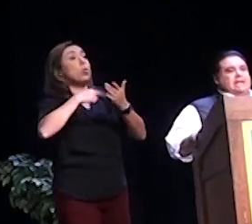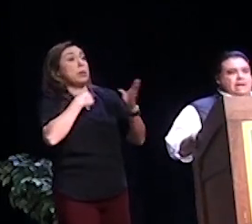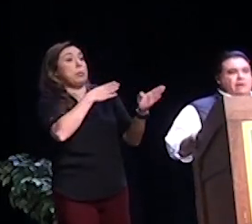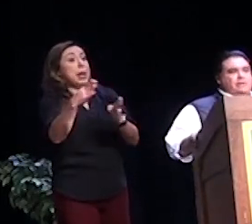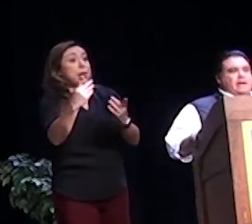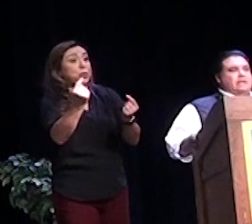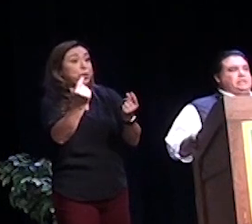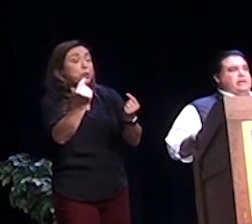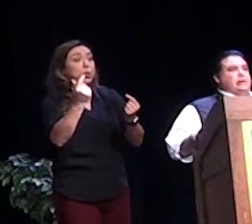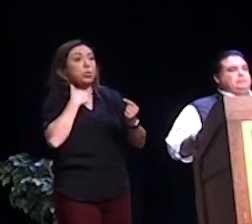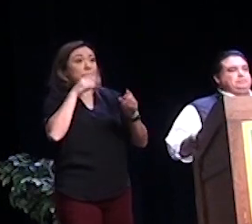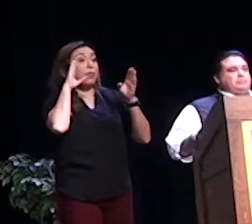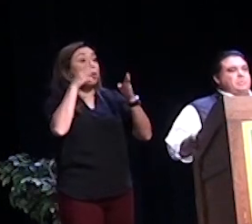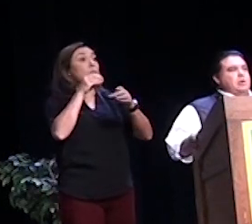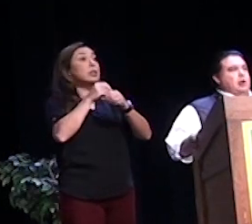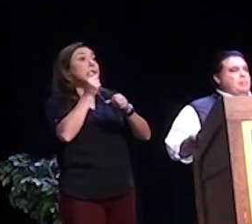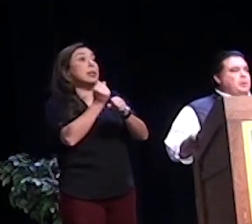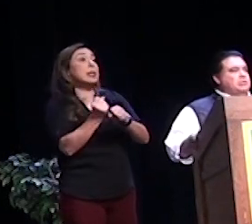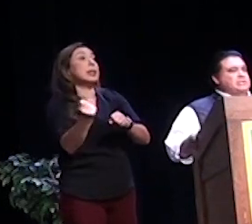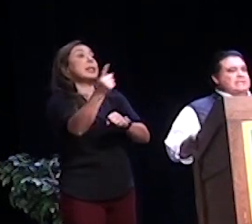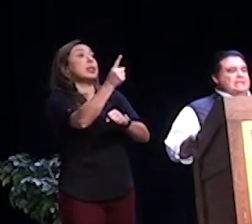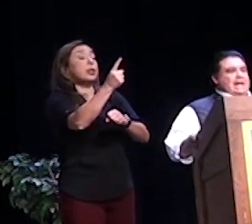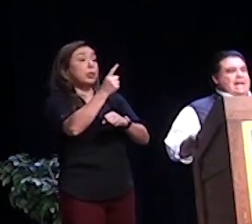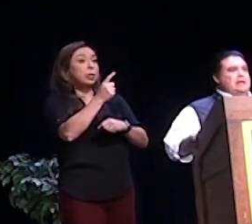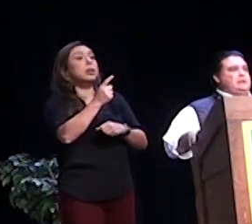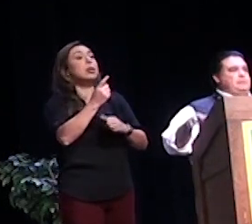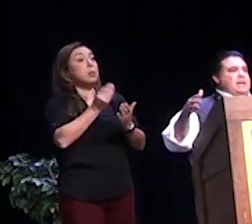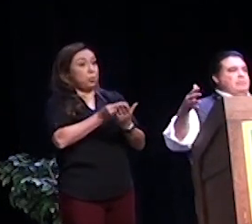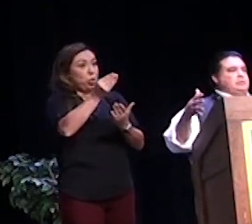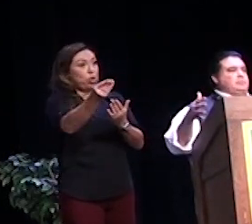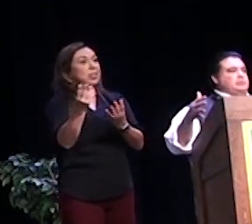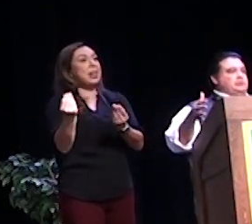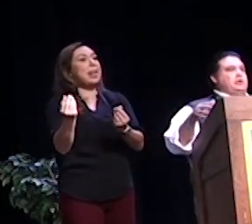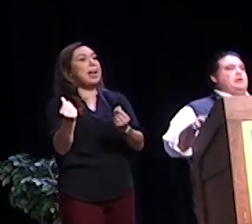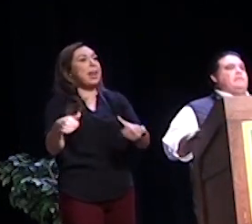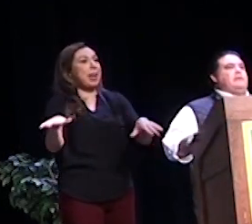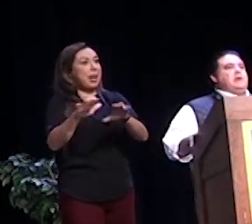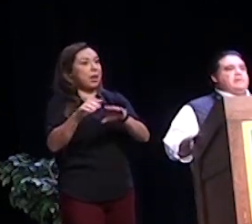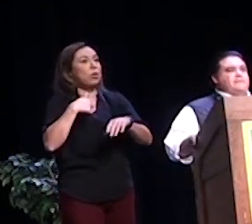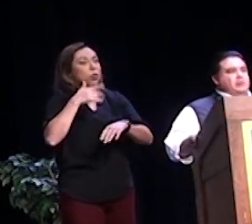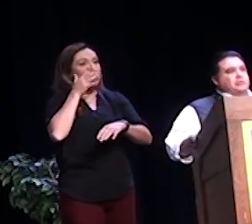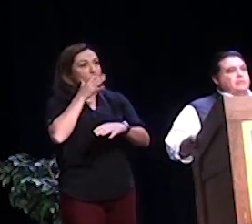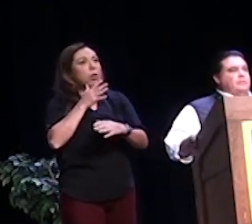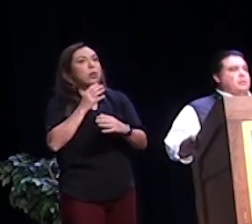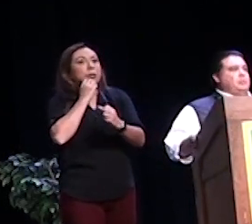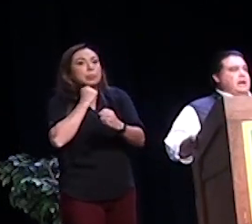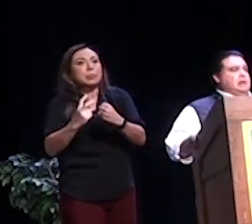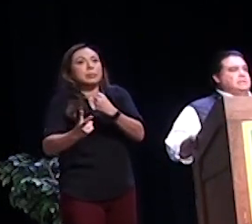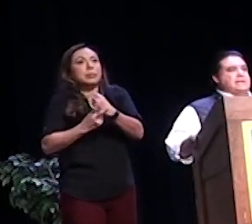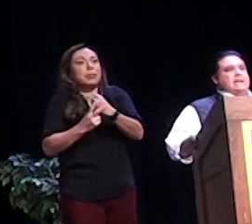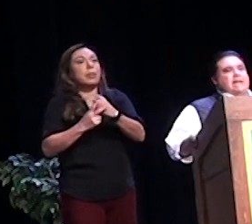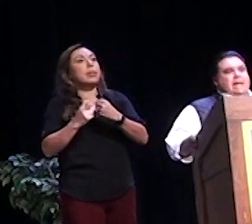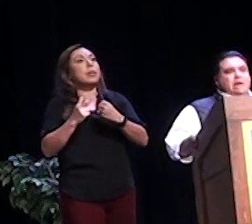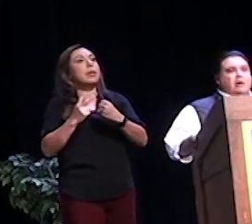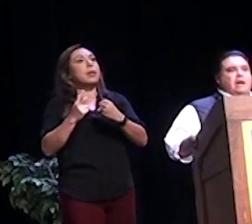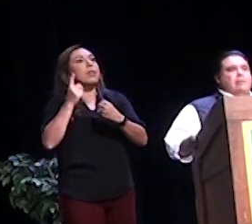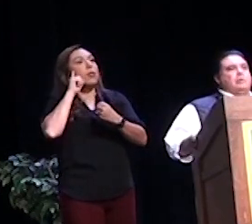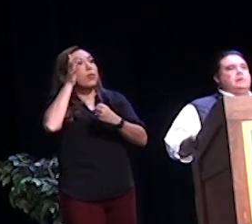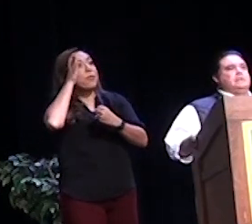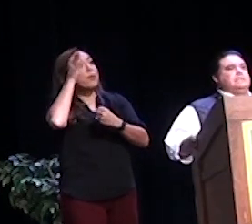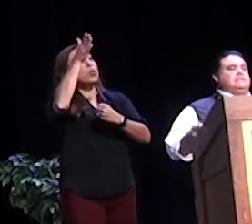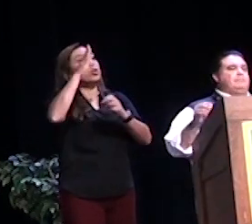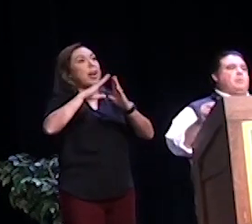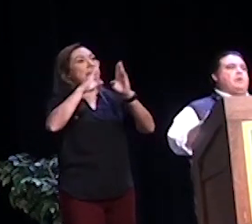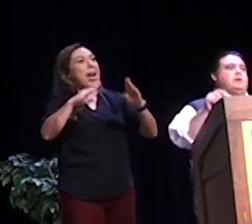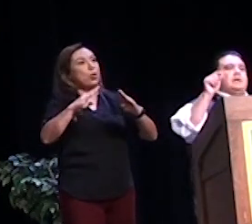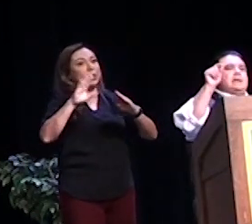are focusing here the next year on purchasing land to be able to preserve future affordable housing in